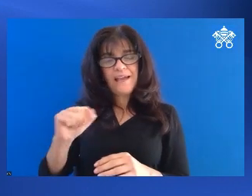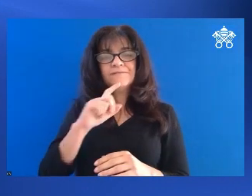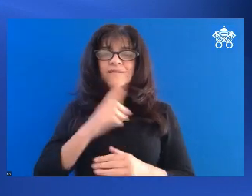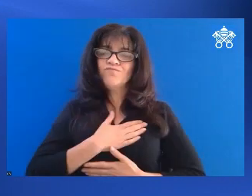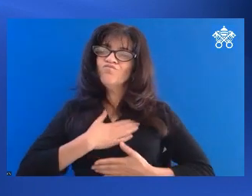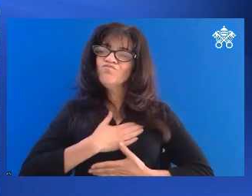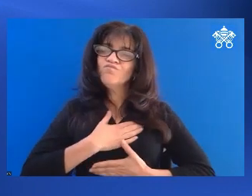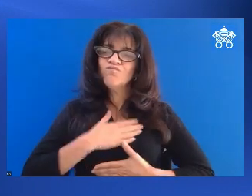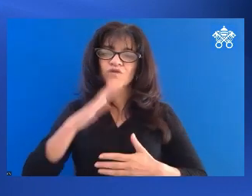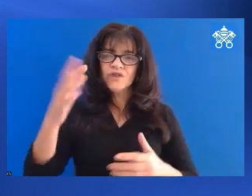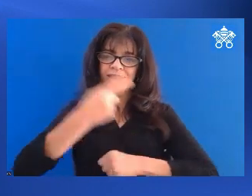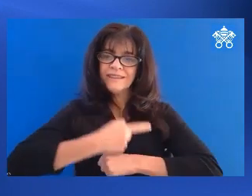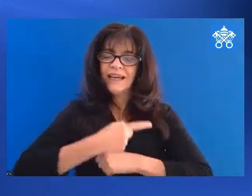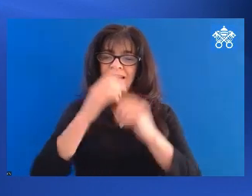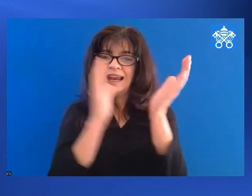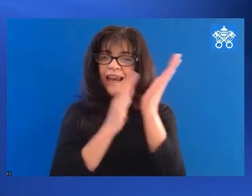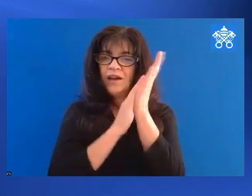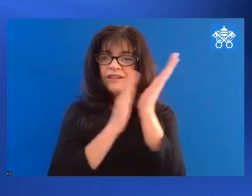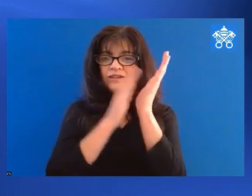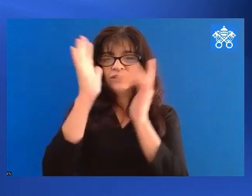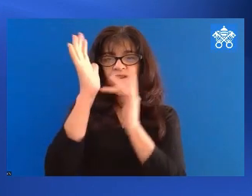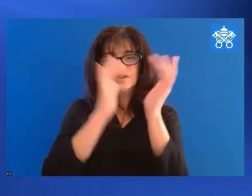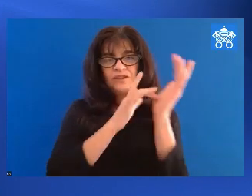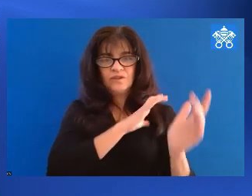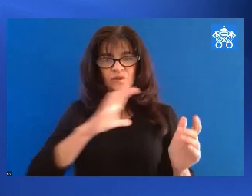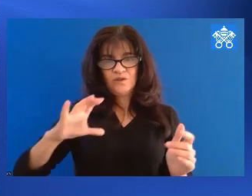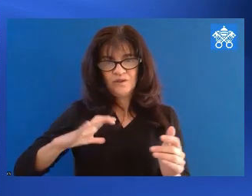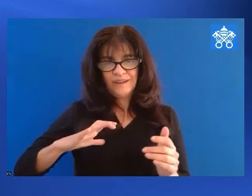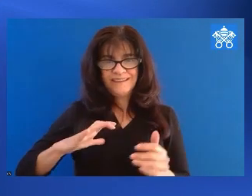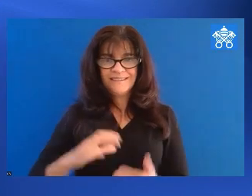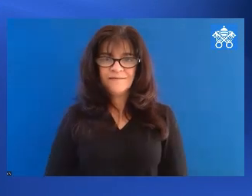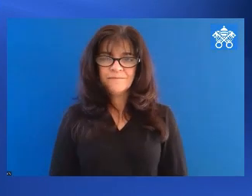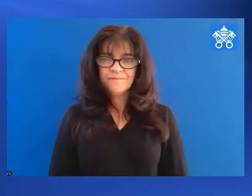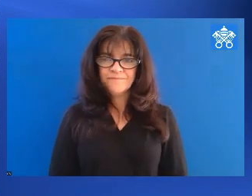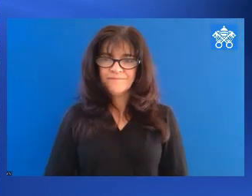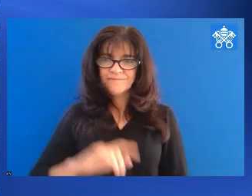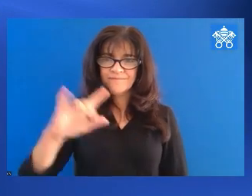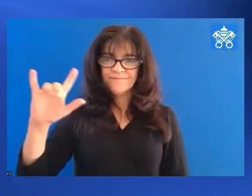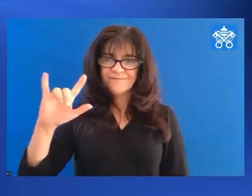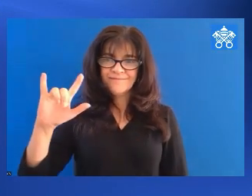Media, enjoy the rest of your day. Laudato Jesus Christus. Praise be Jesus Christ.